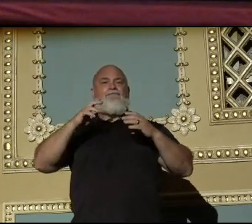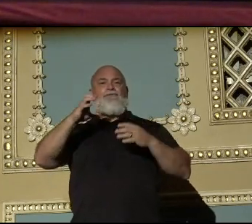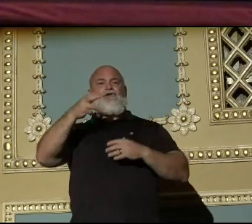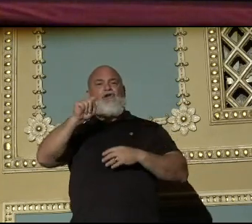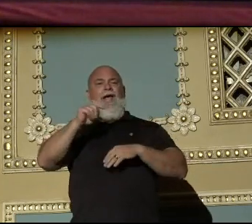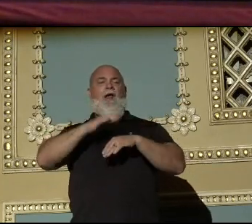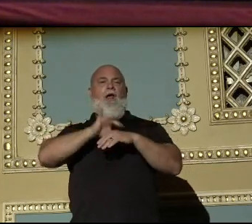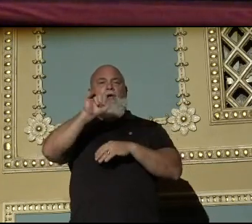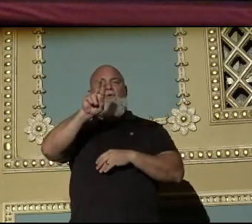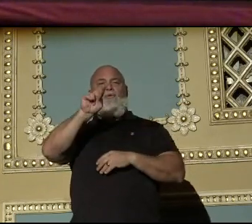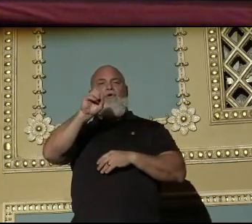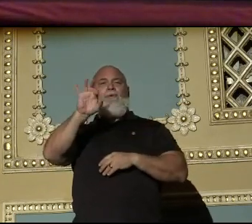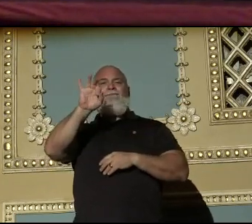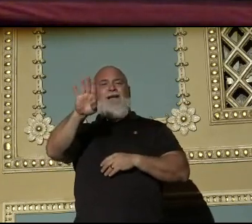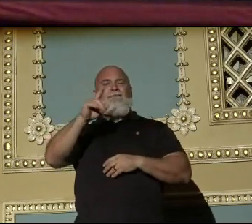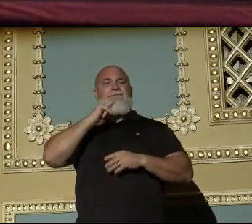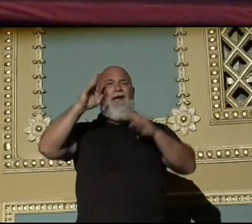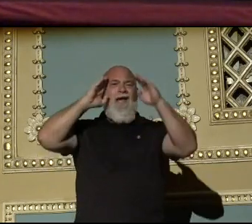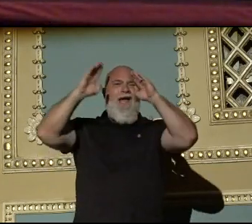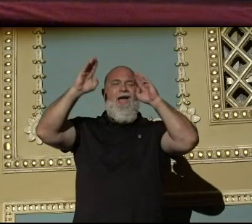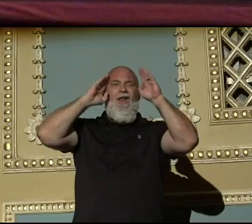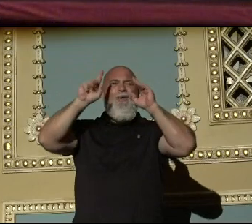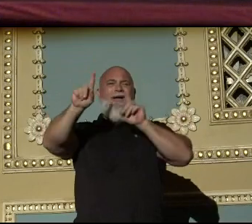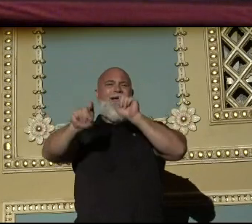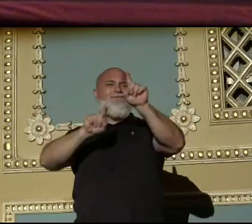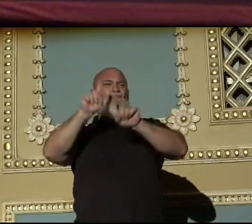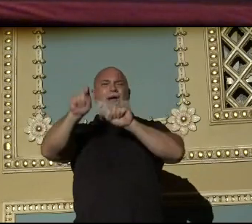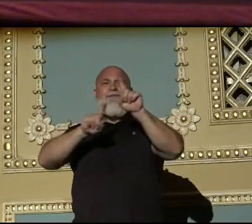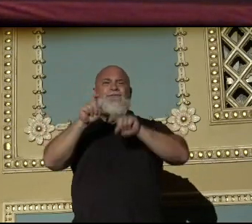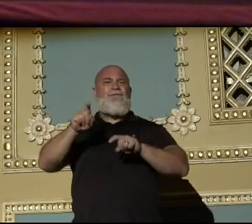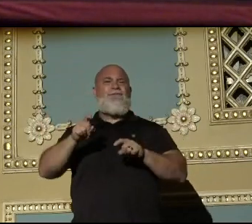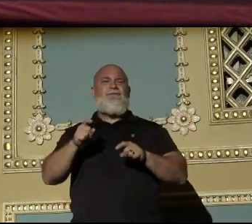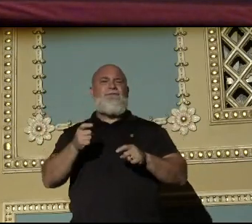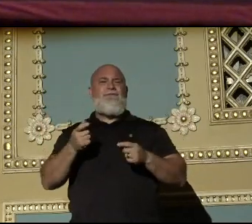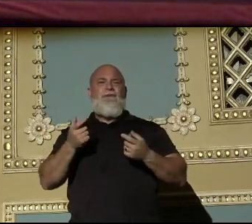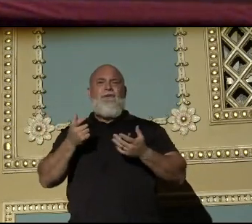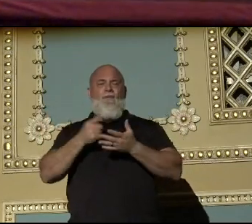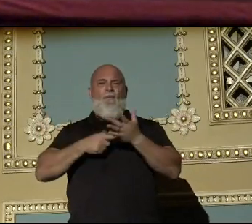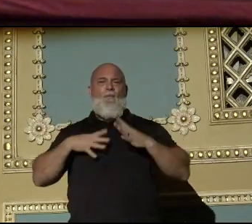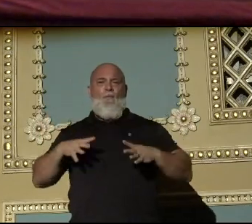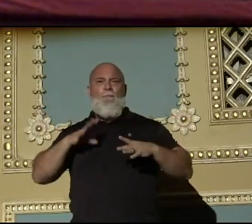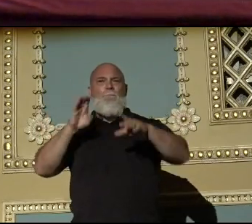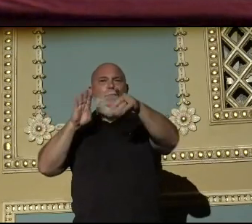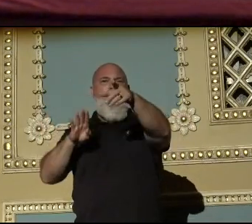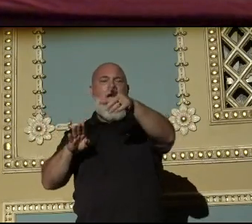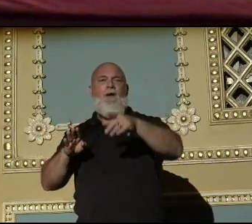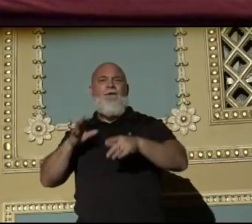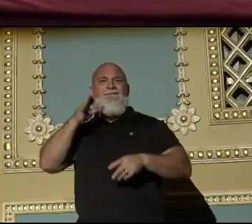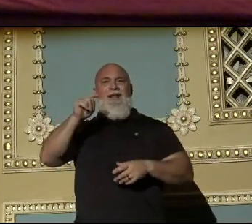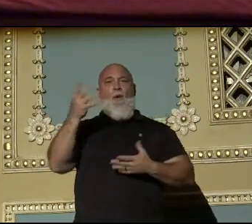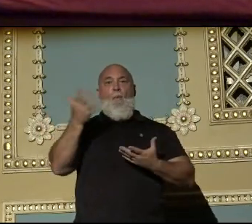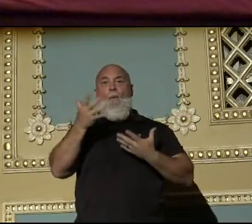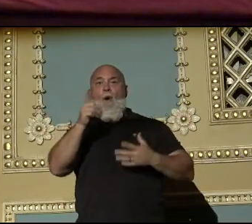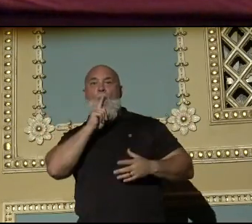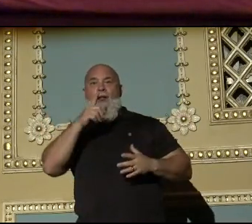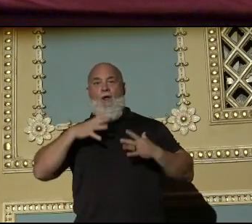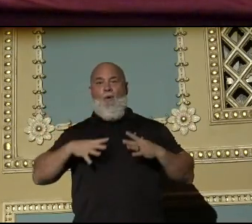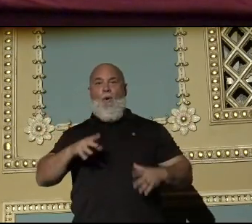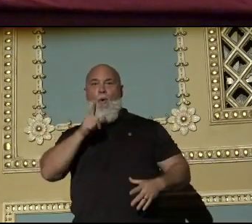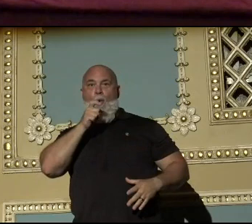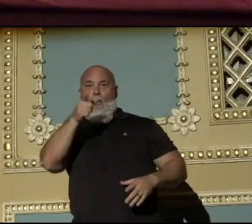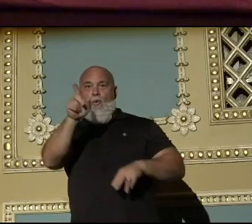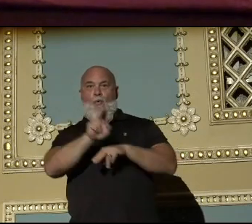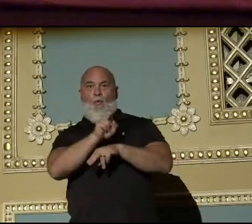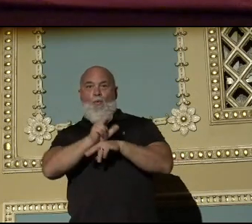YouTube and Facebook. So say hello, ask questions, ask what we're all wearing. Like Bob, we're going to find out who you're